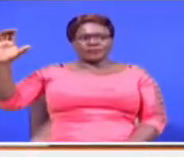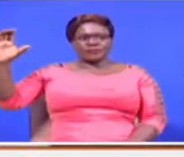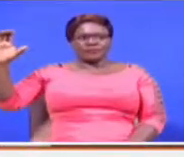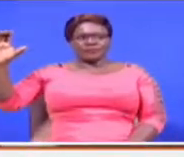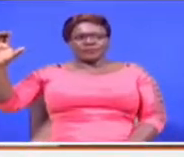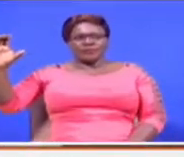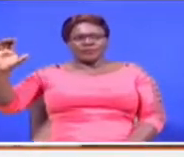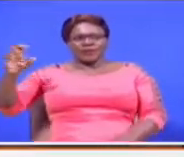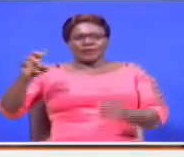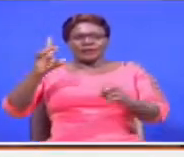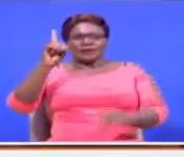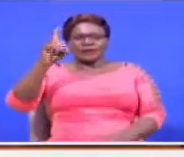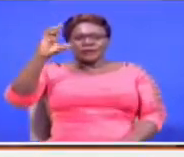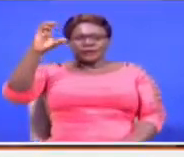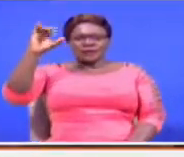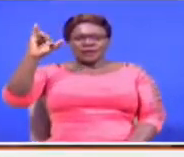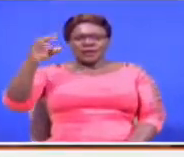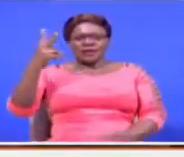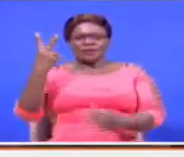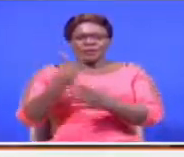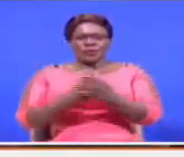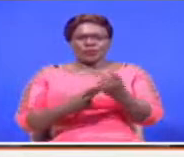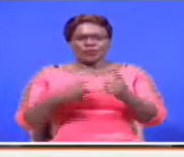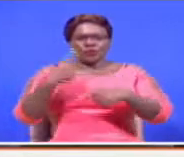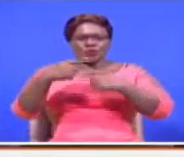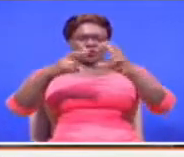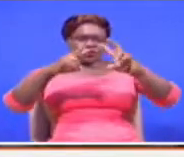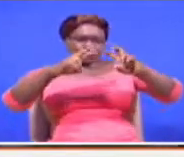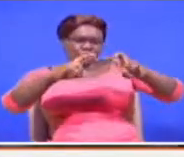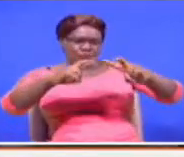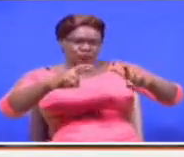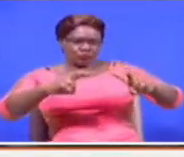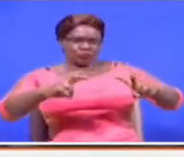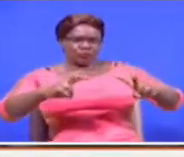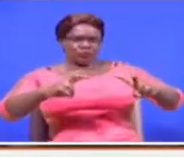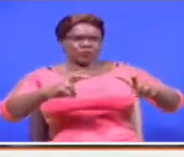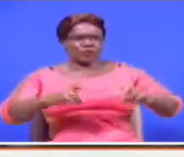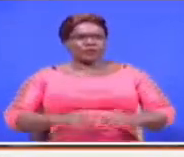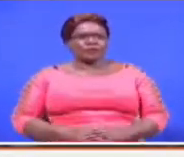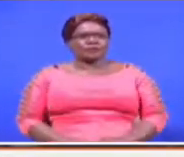na idara ya upelelezi ya DCI zinaendeleza uchunguzi.